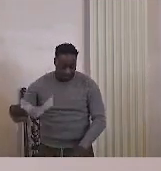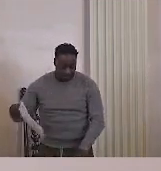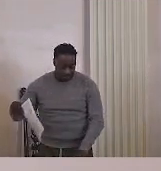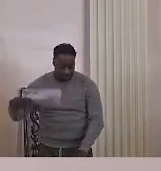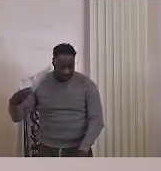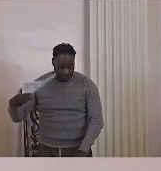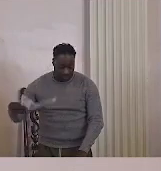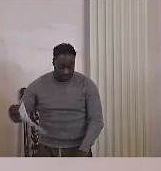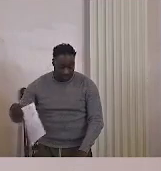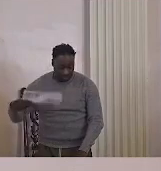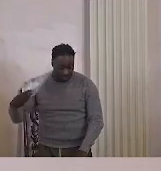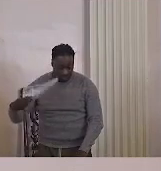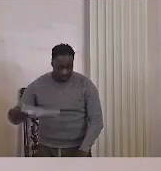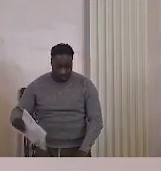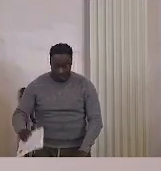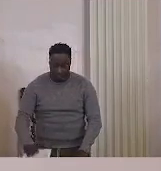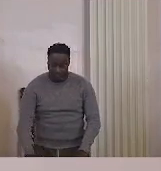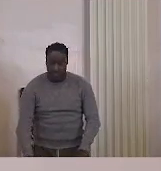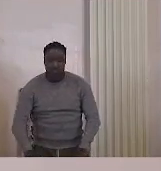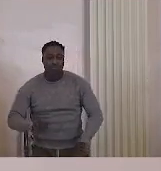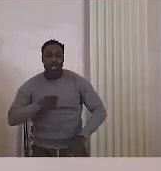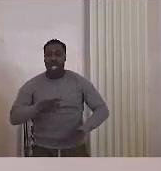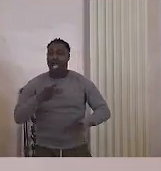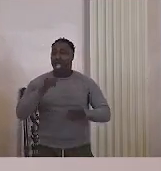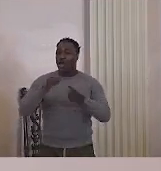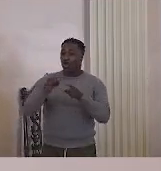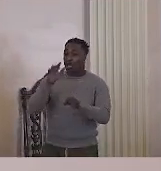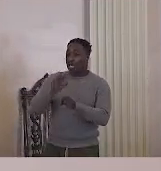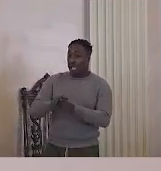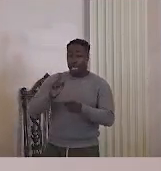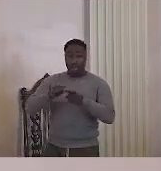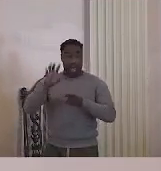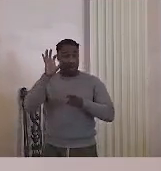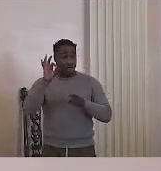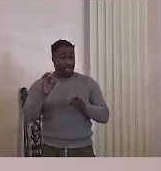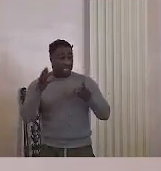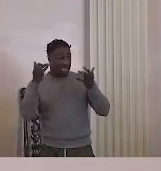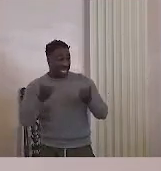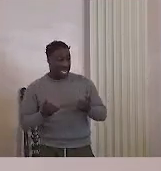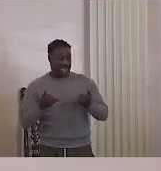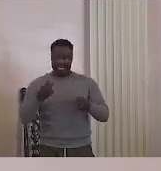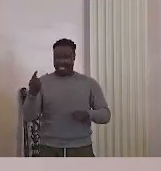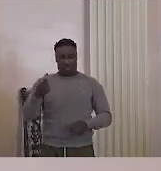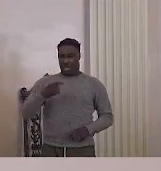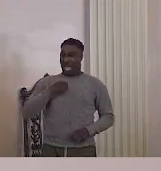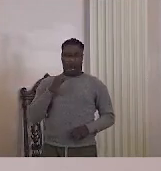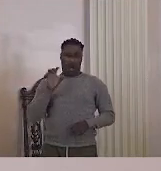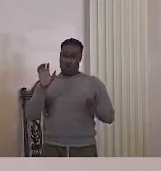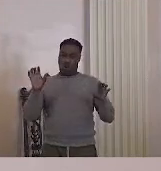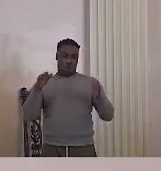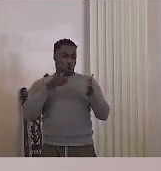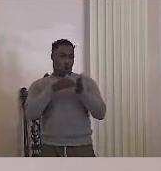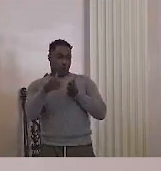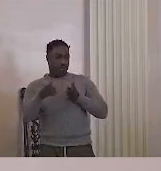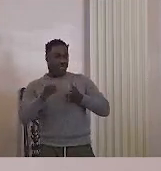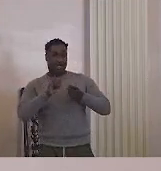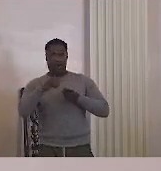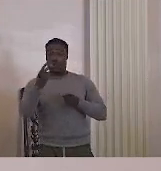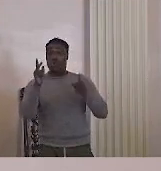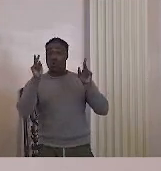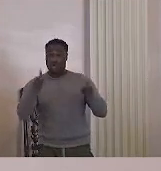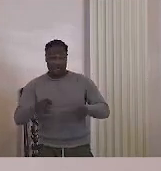I'd like to dedicate my preaching today, something I don't usually do, to two